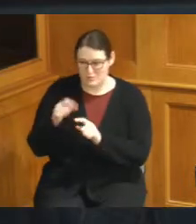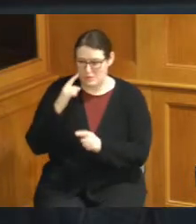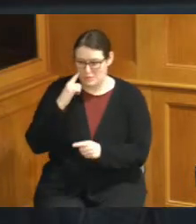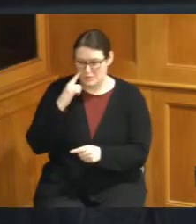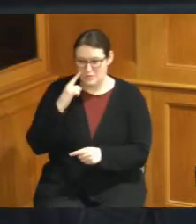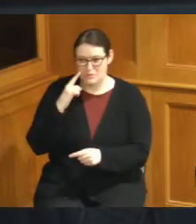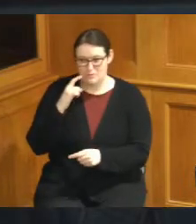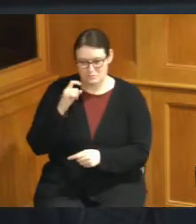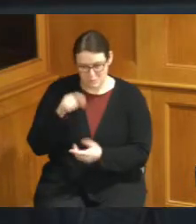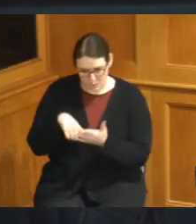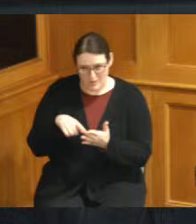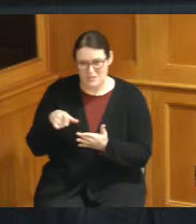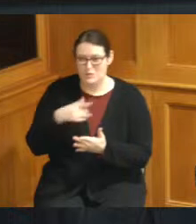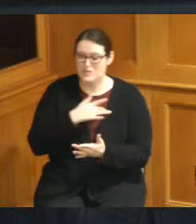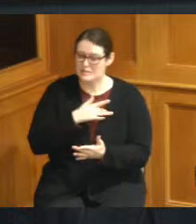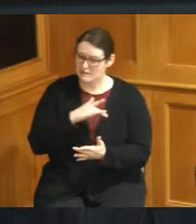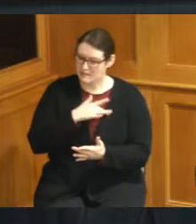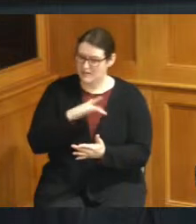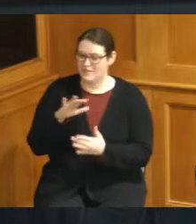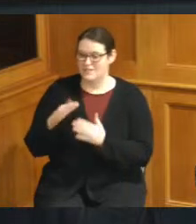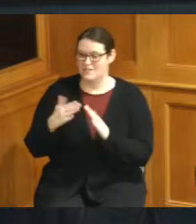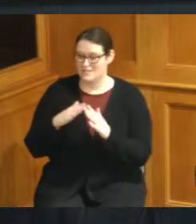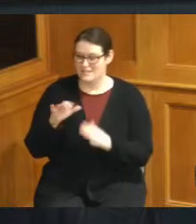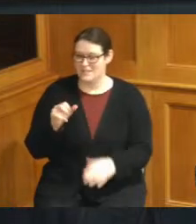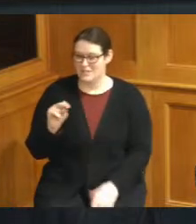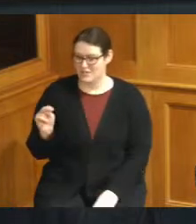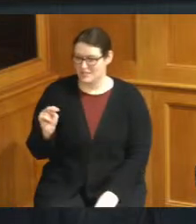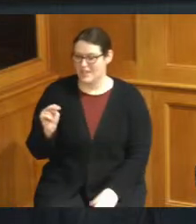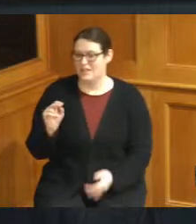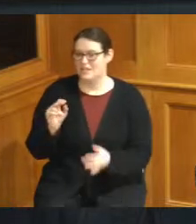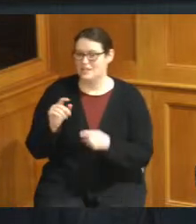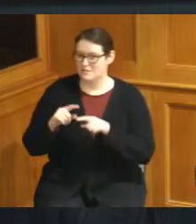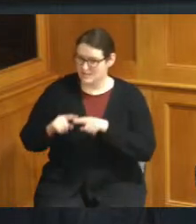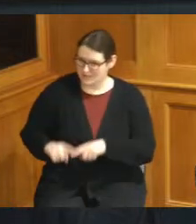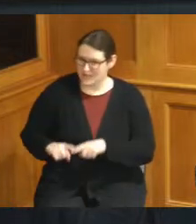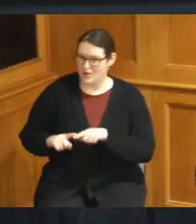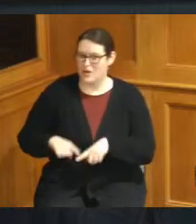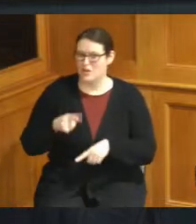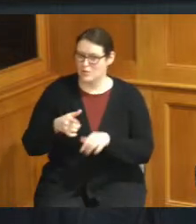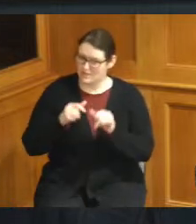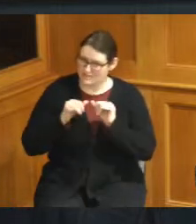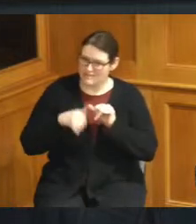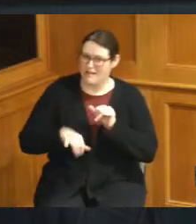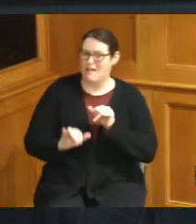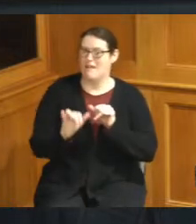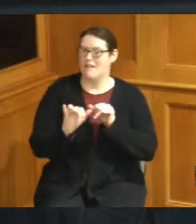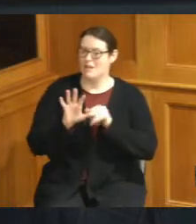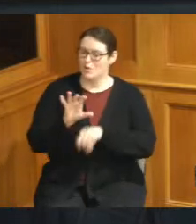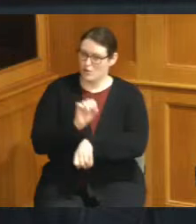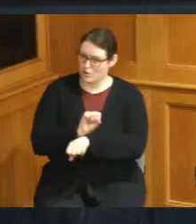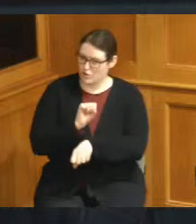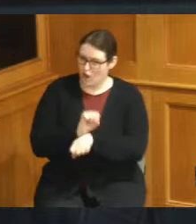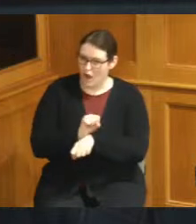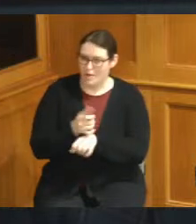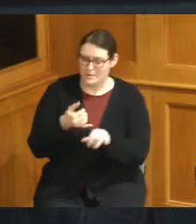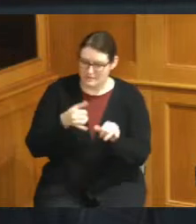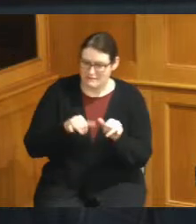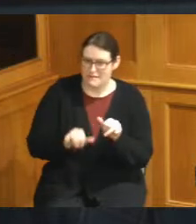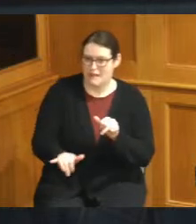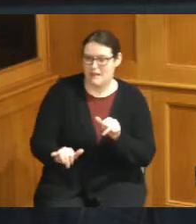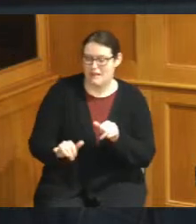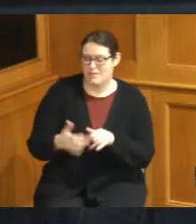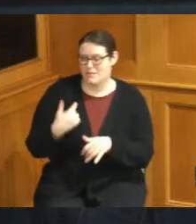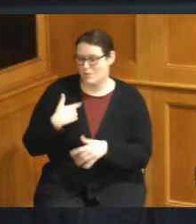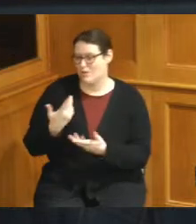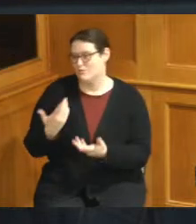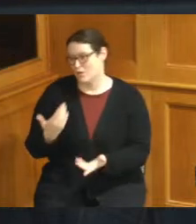sensitive to the idea that the city of Cincinnati is also counting on you being there, your employees being there, and so there's a nod to the city of